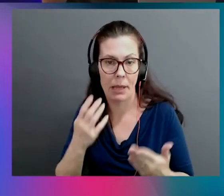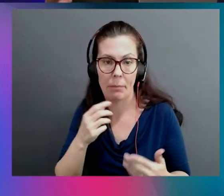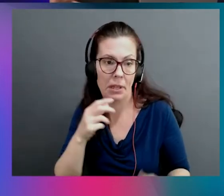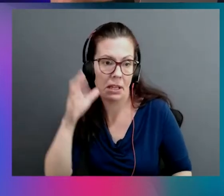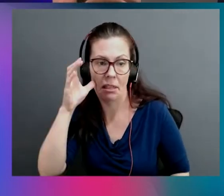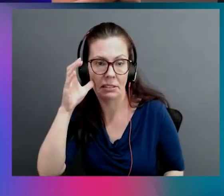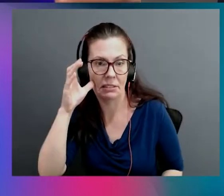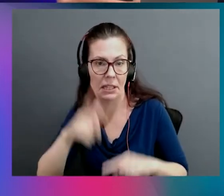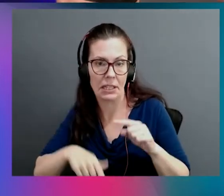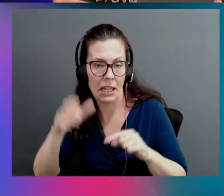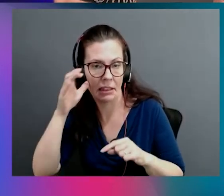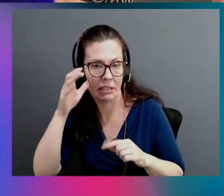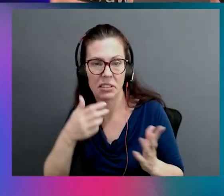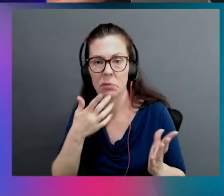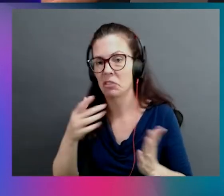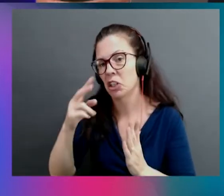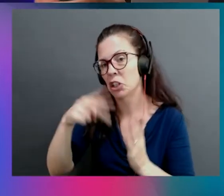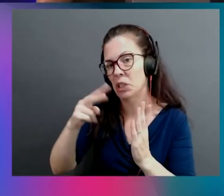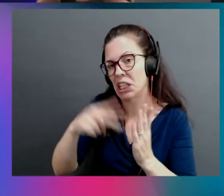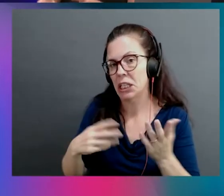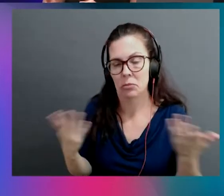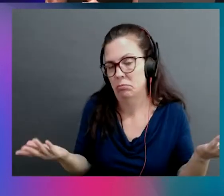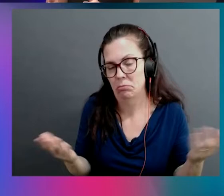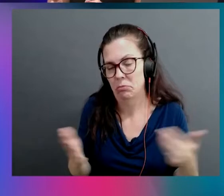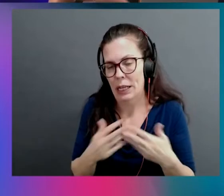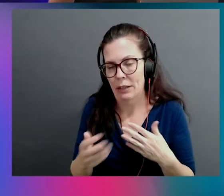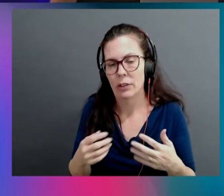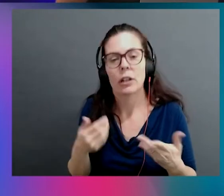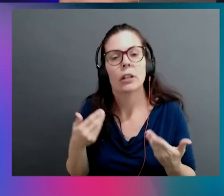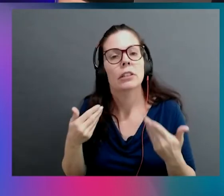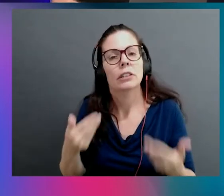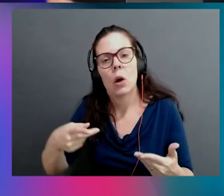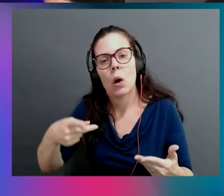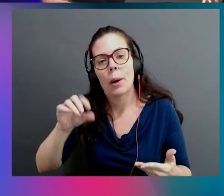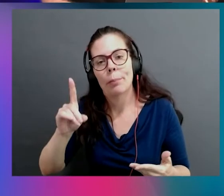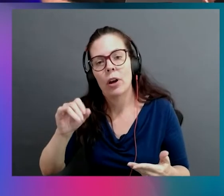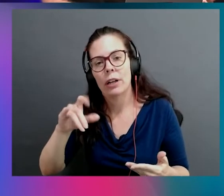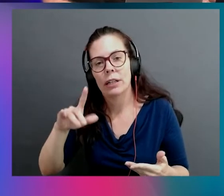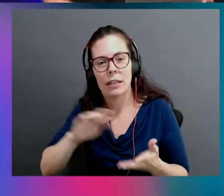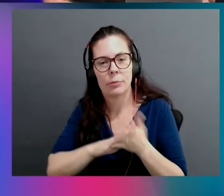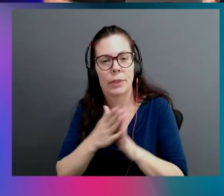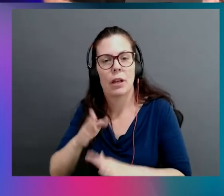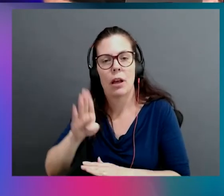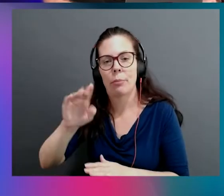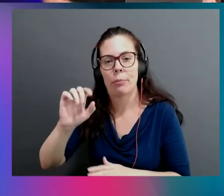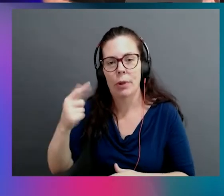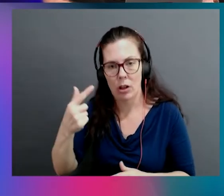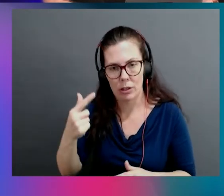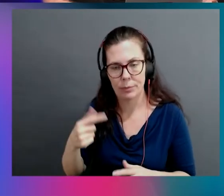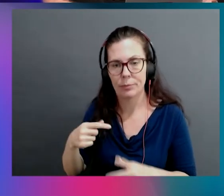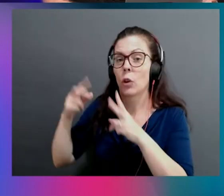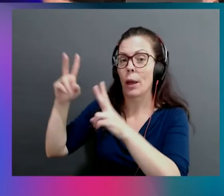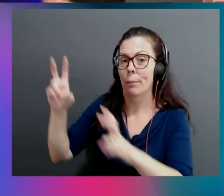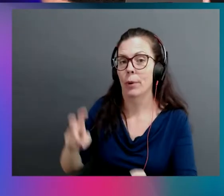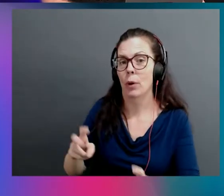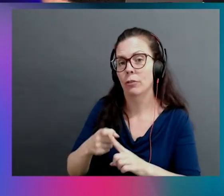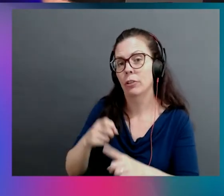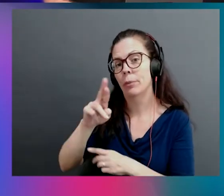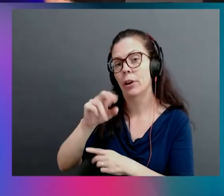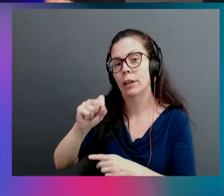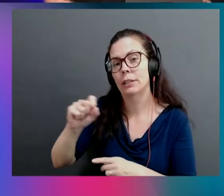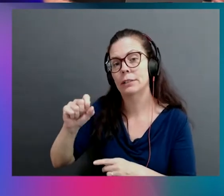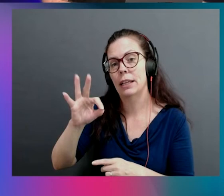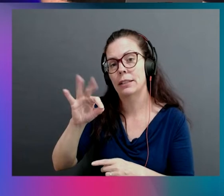and I just would rather read it. So I'm turning the podcast to a blog. So I'm pulling down from, again, this RSS feed up